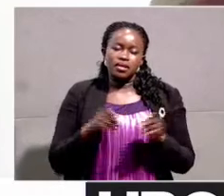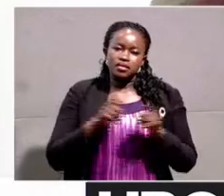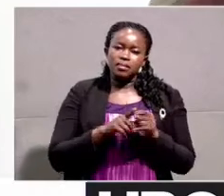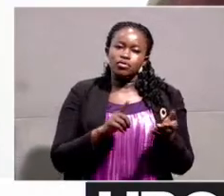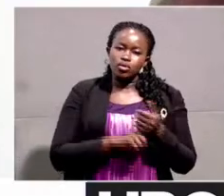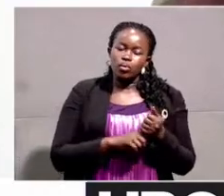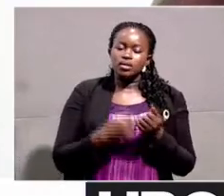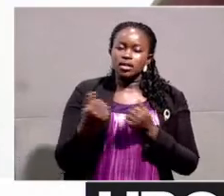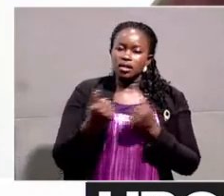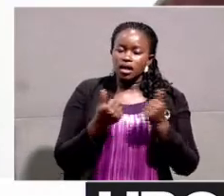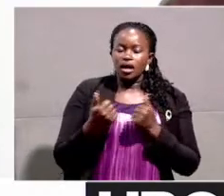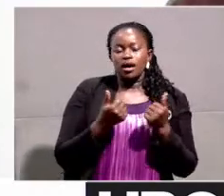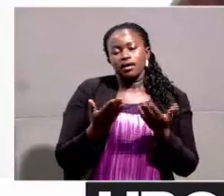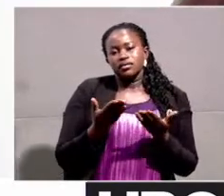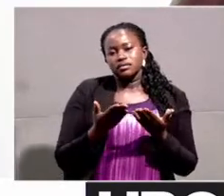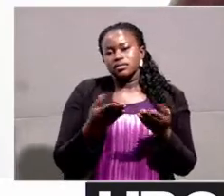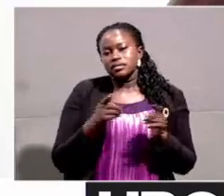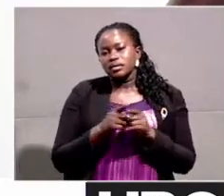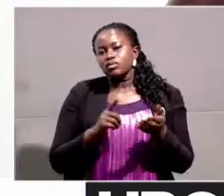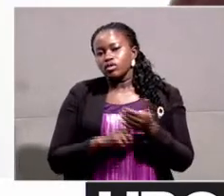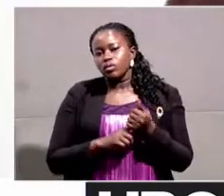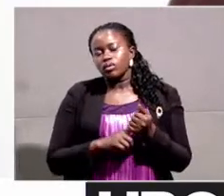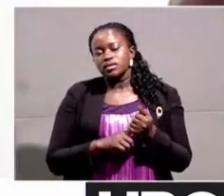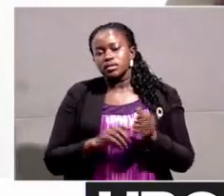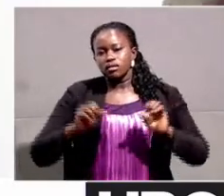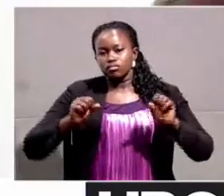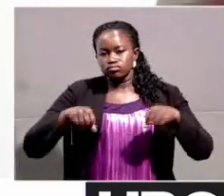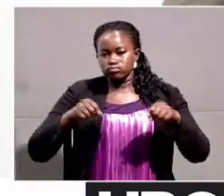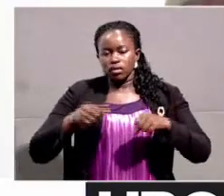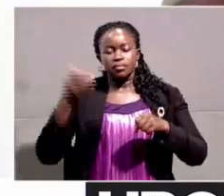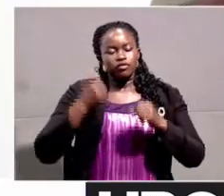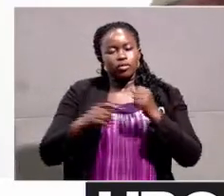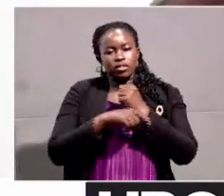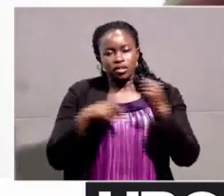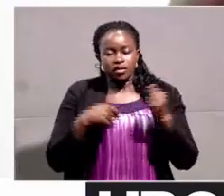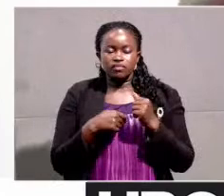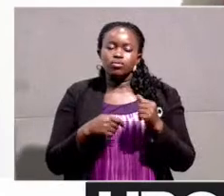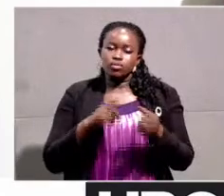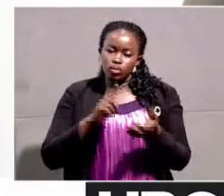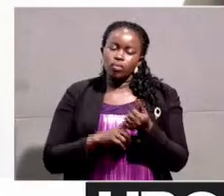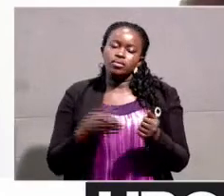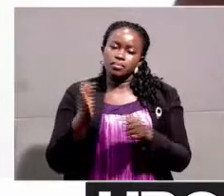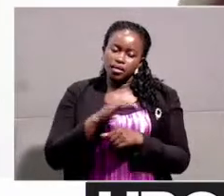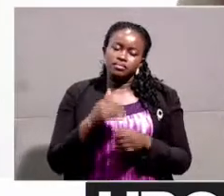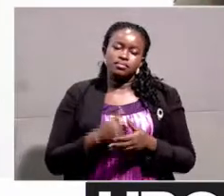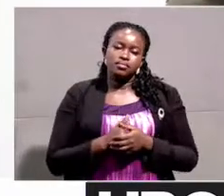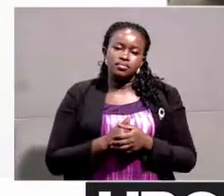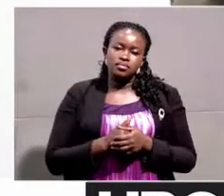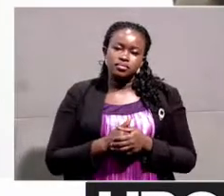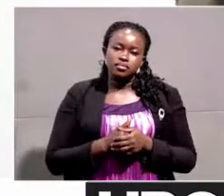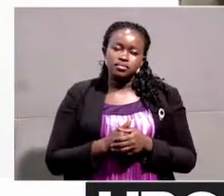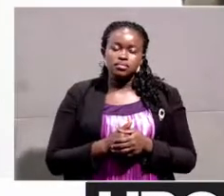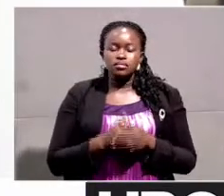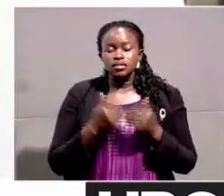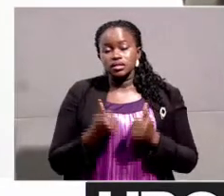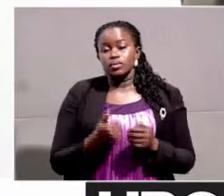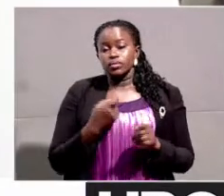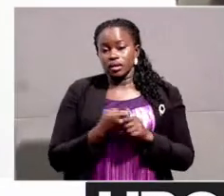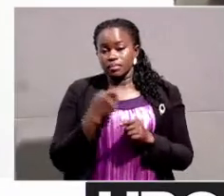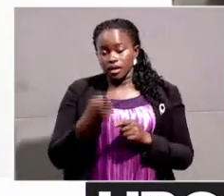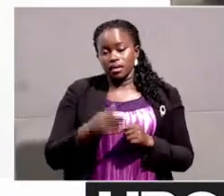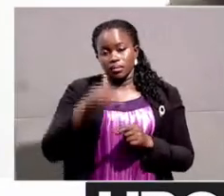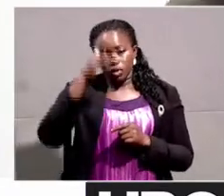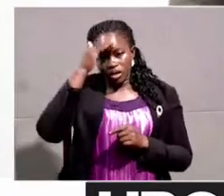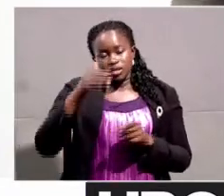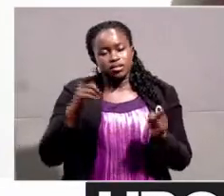UAX311U, and we also recovered the Bajaj that had been stolen by this gang. and in Kampala, police